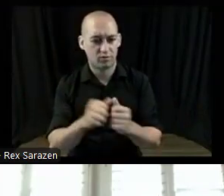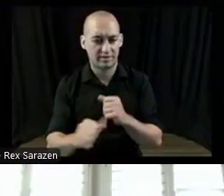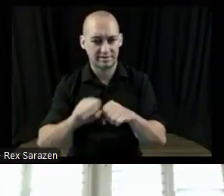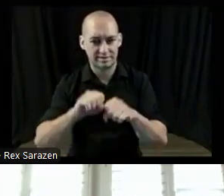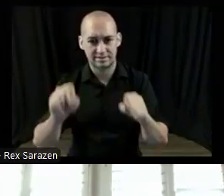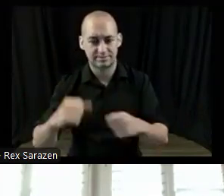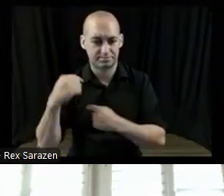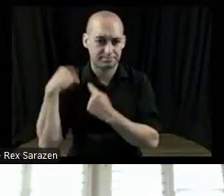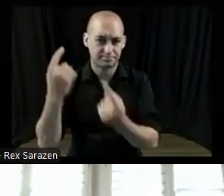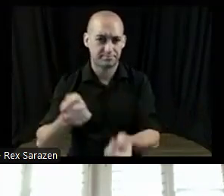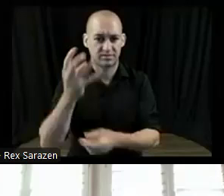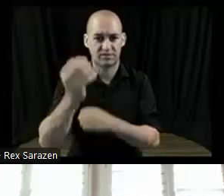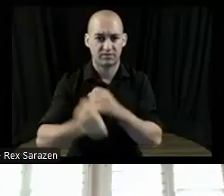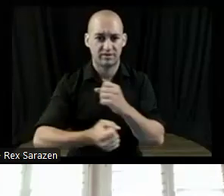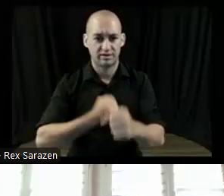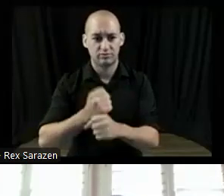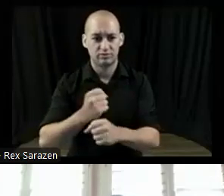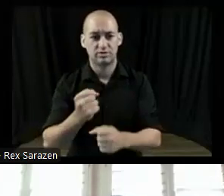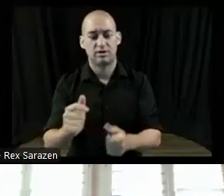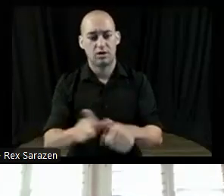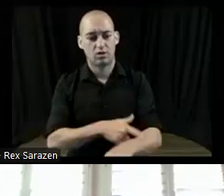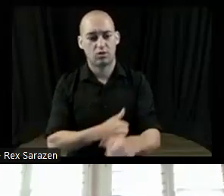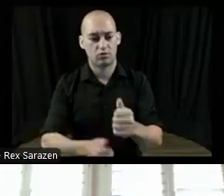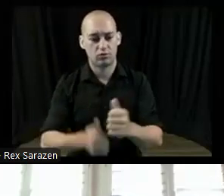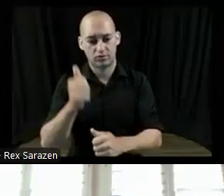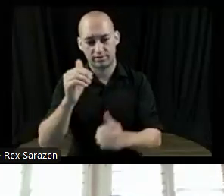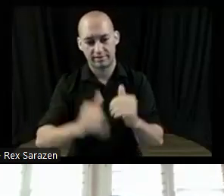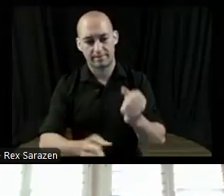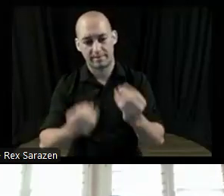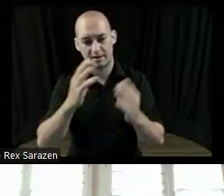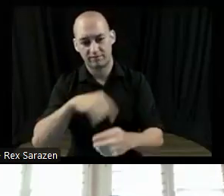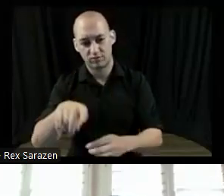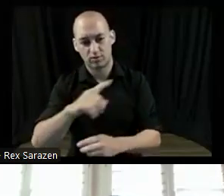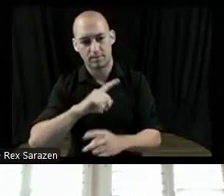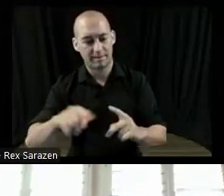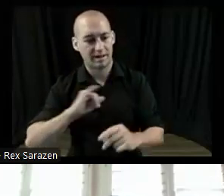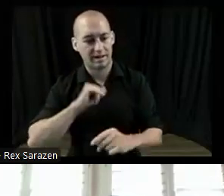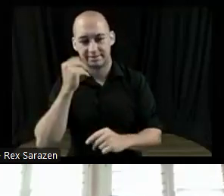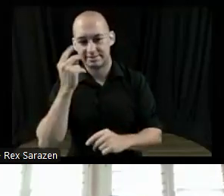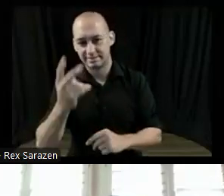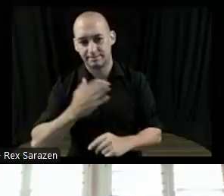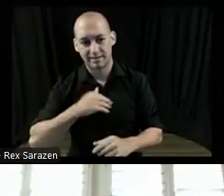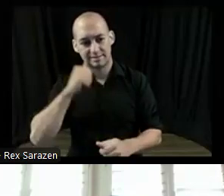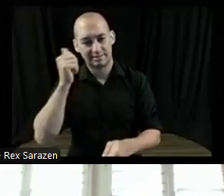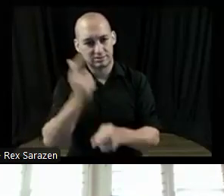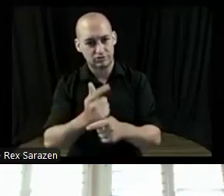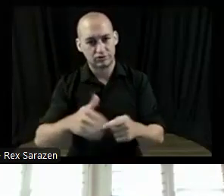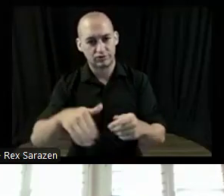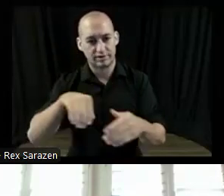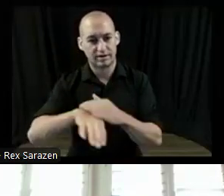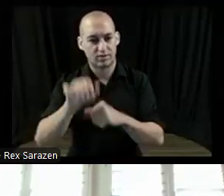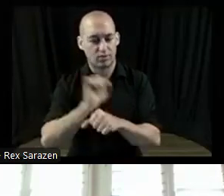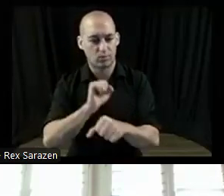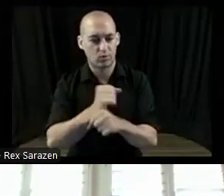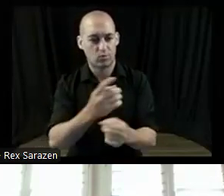50 years, much longer than many of you. But I don't see my sister in the work that we're